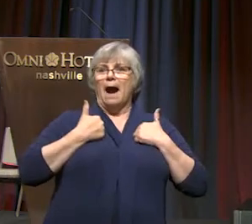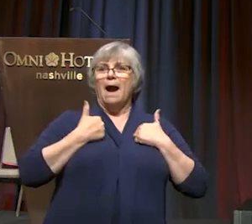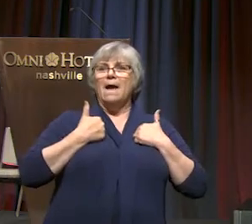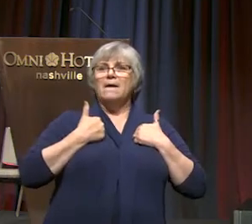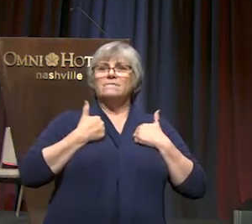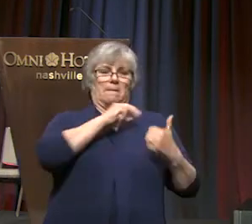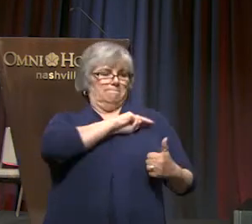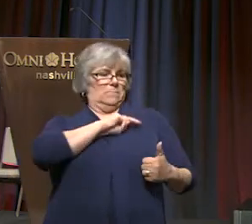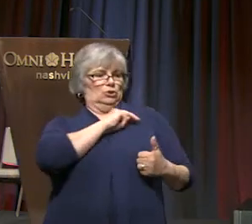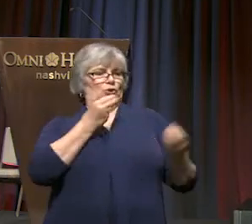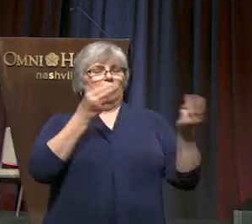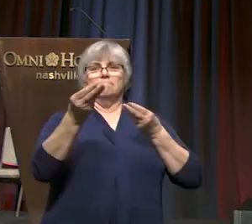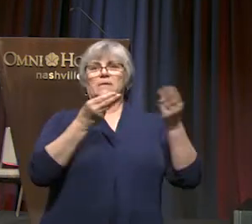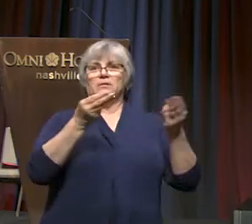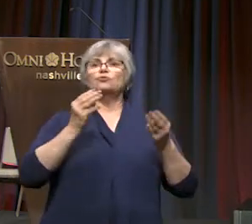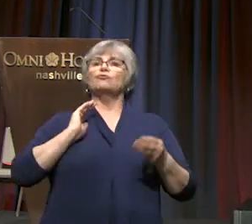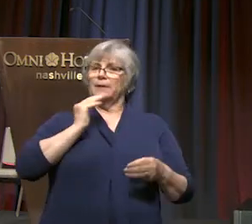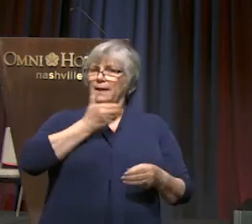own context